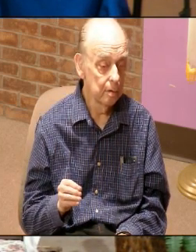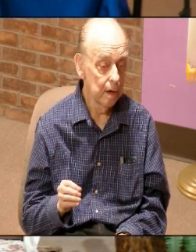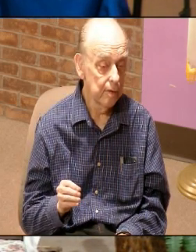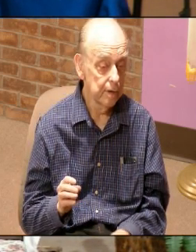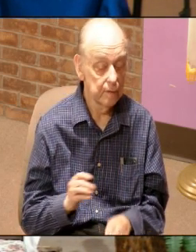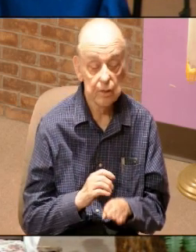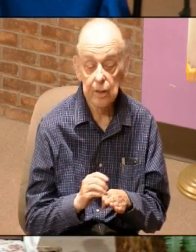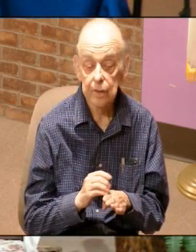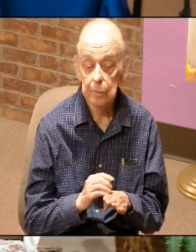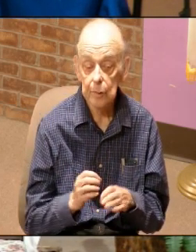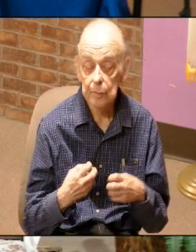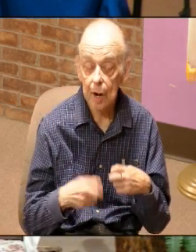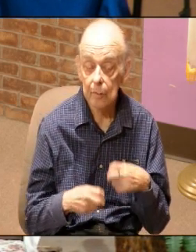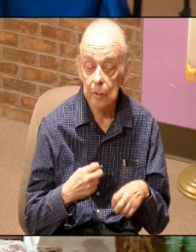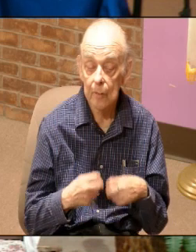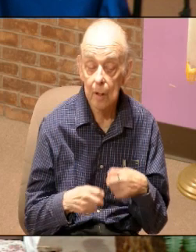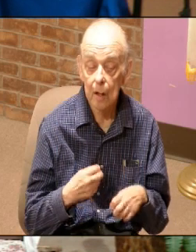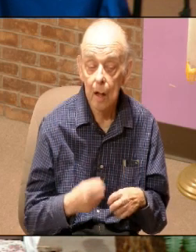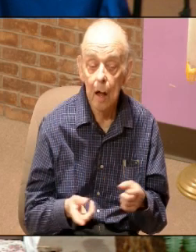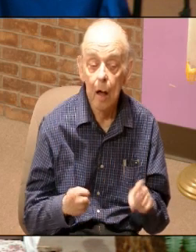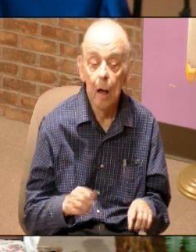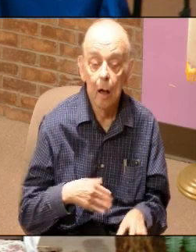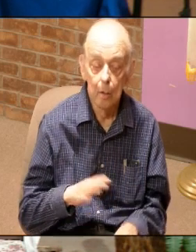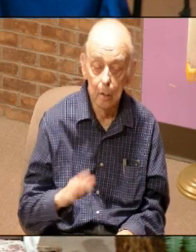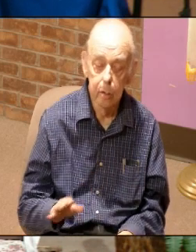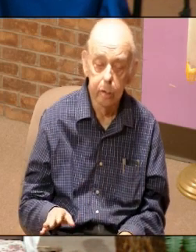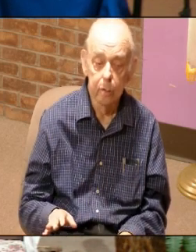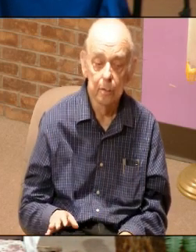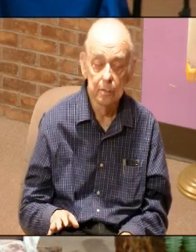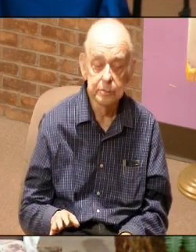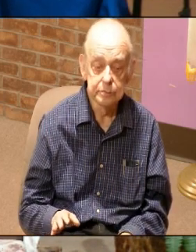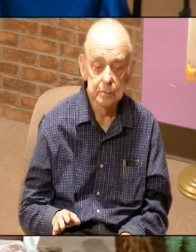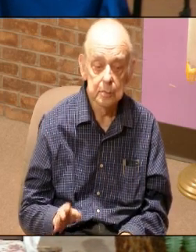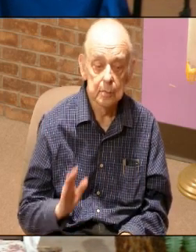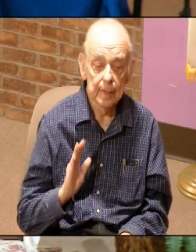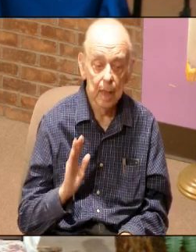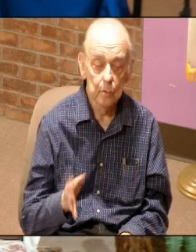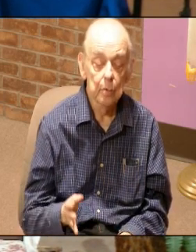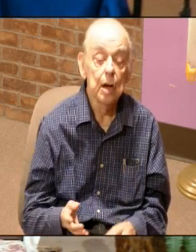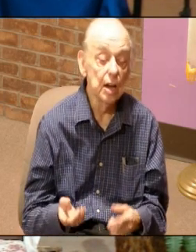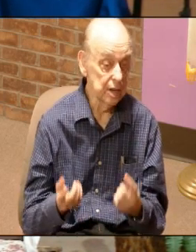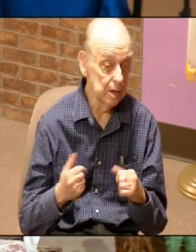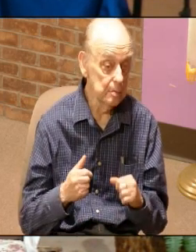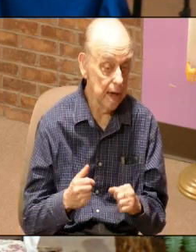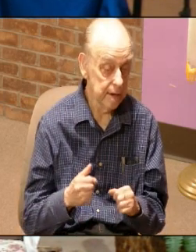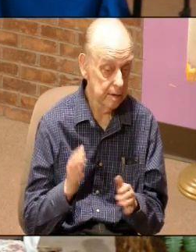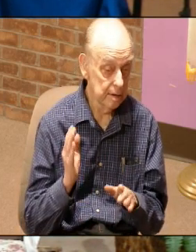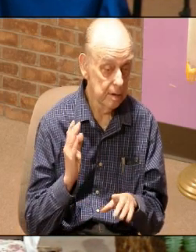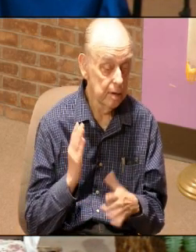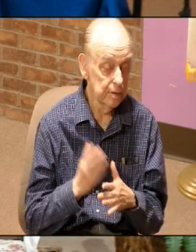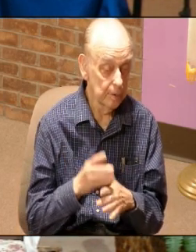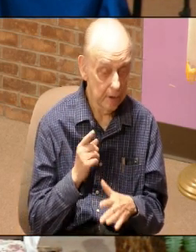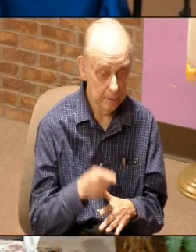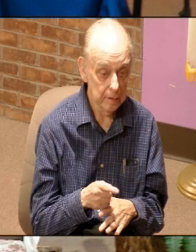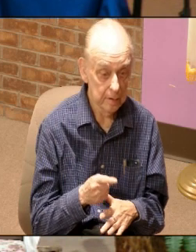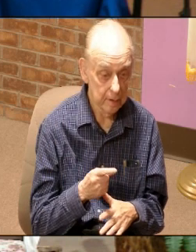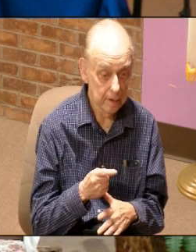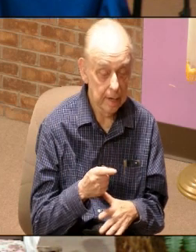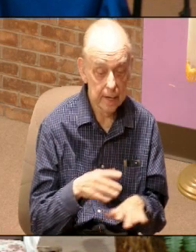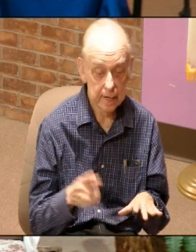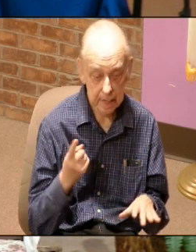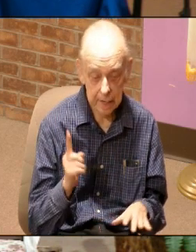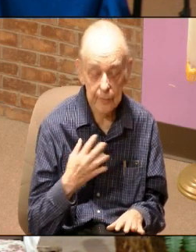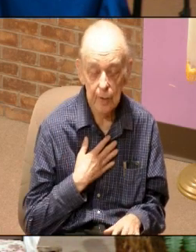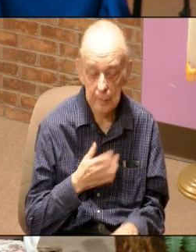problem, that when you have children, it's going to come around? Well, it did for my